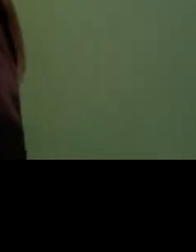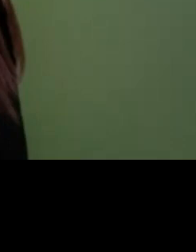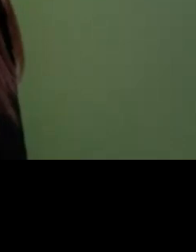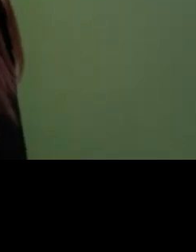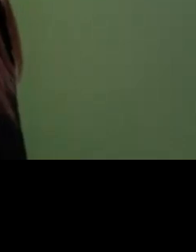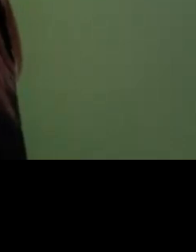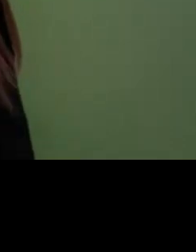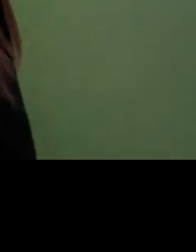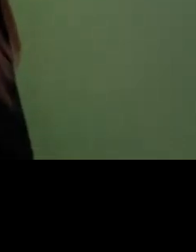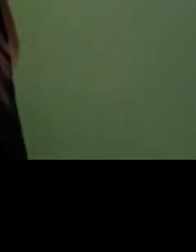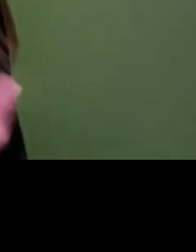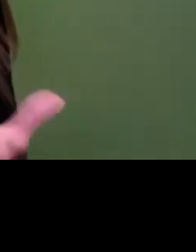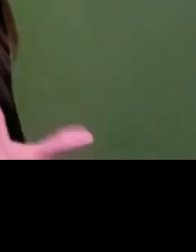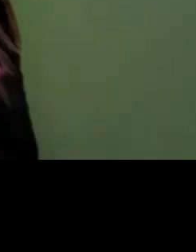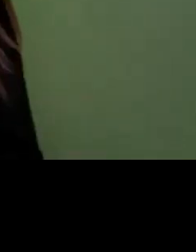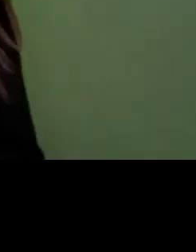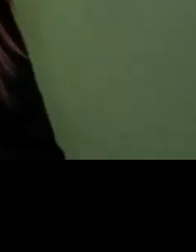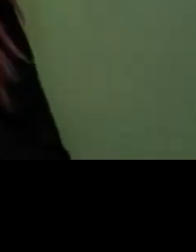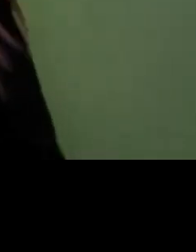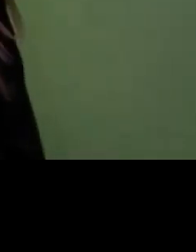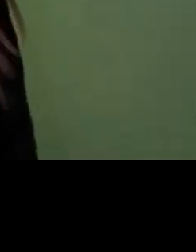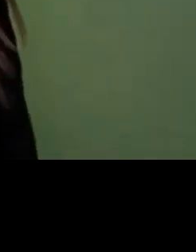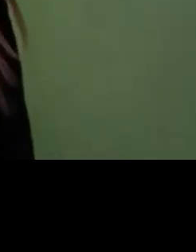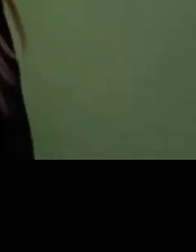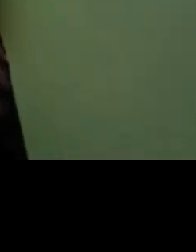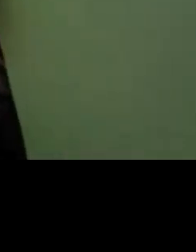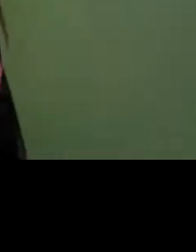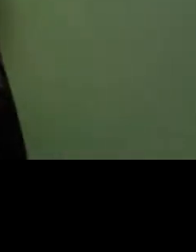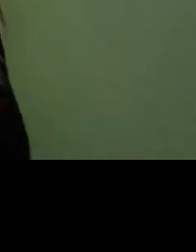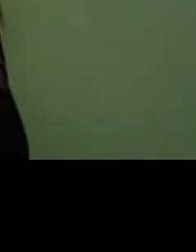normal stress, play a factor in a stroke?